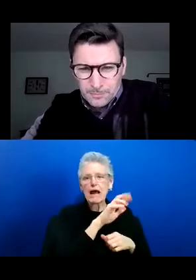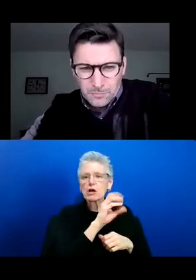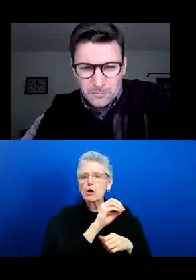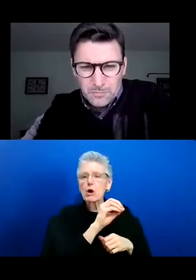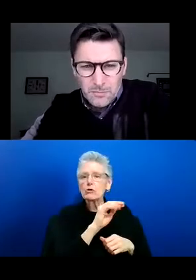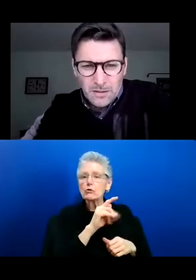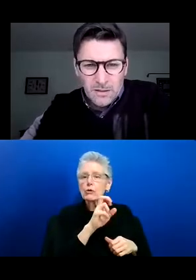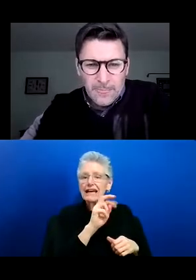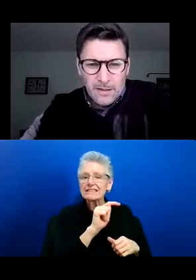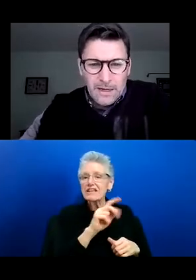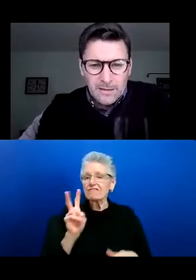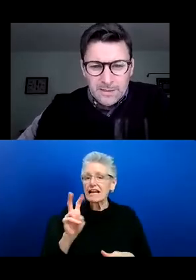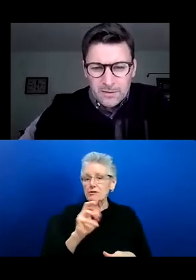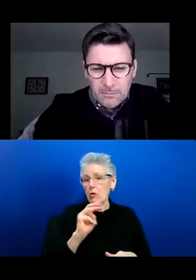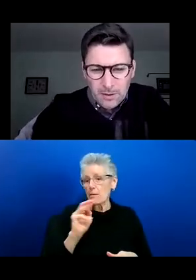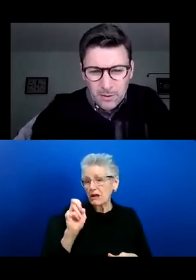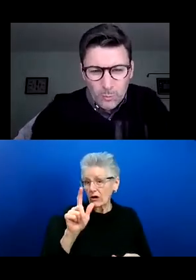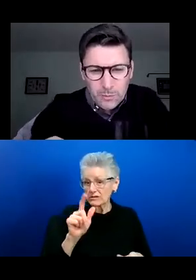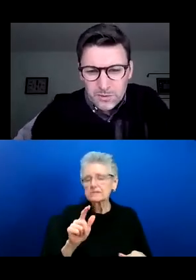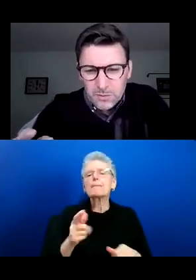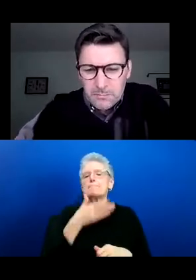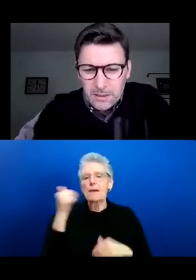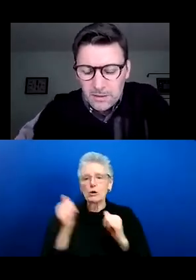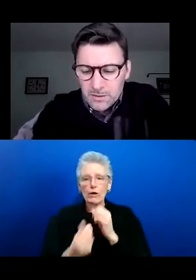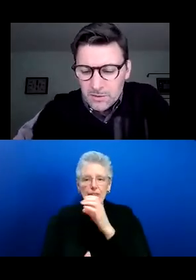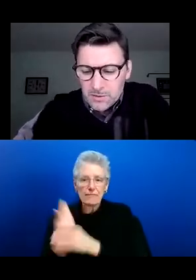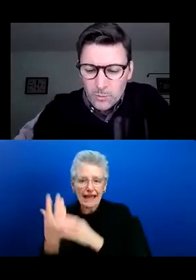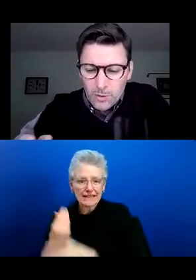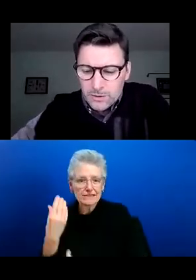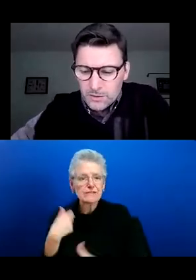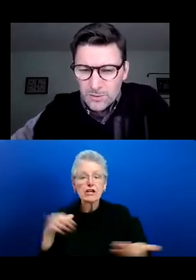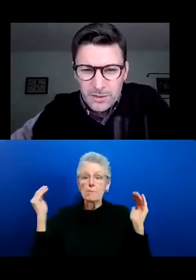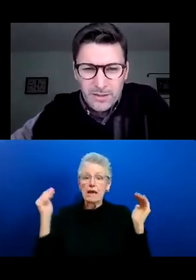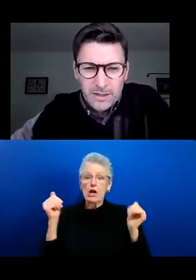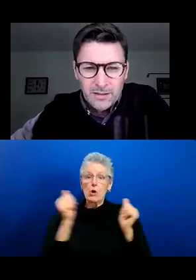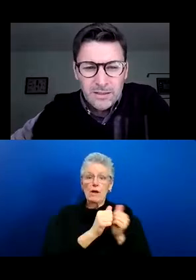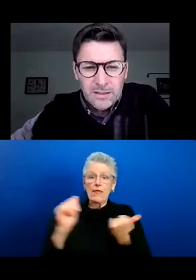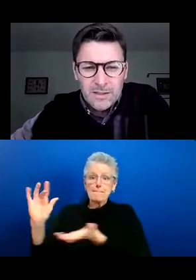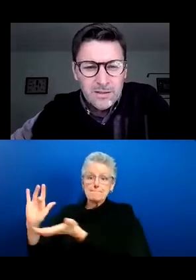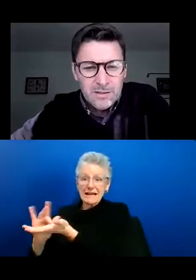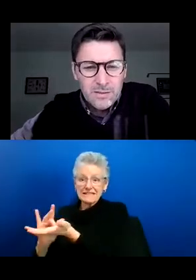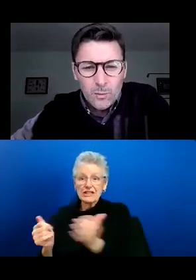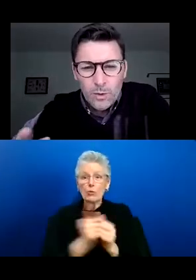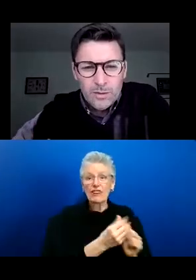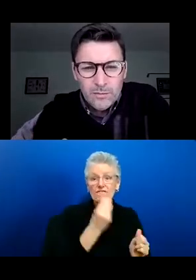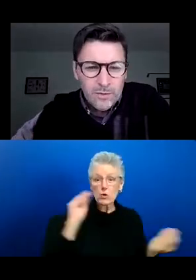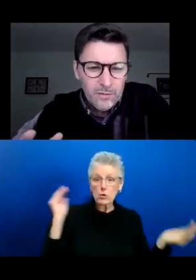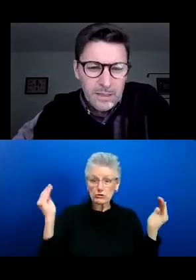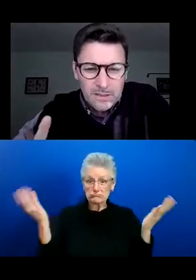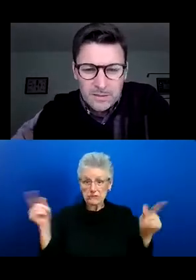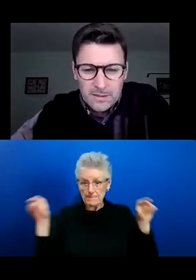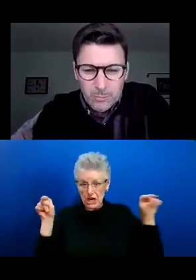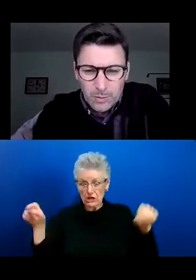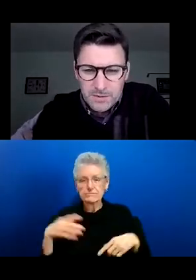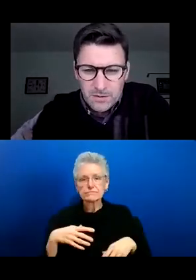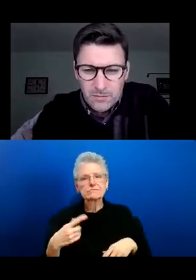minerals. I like to compare what we do with medications to what we can do with diet. This is one of